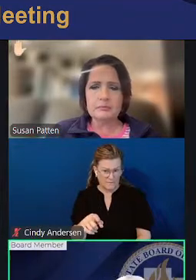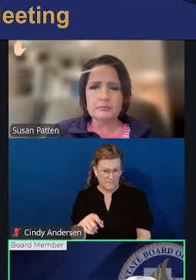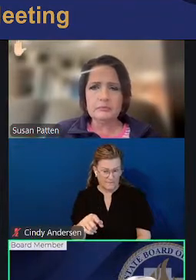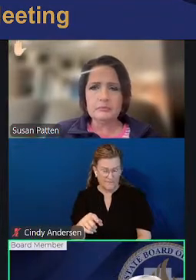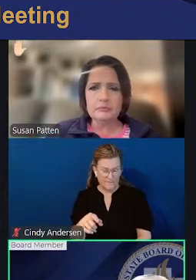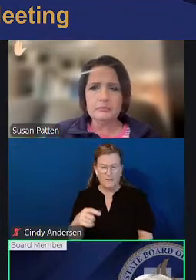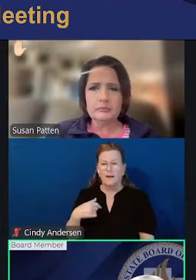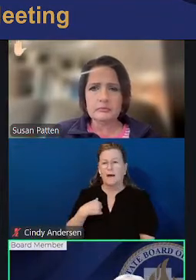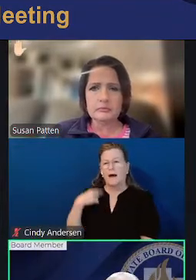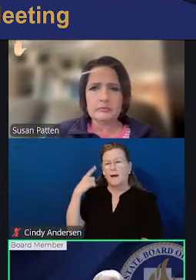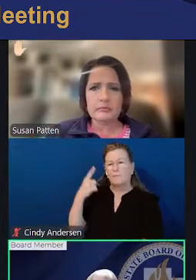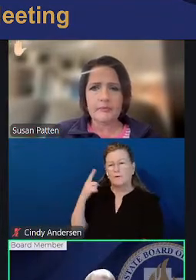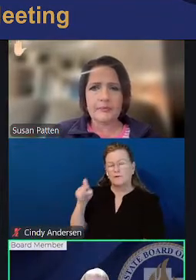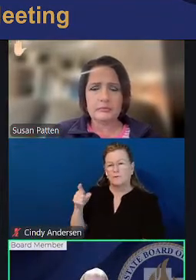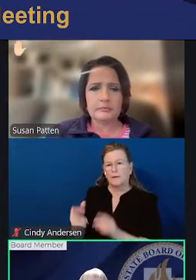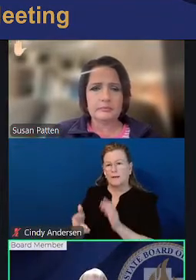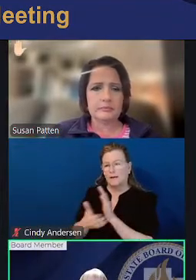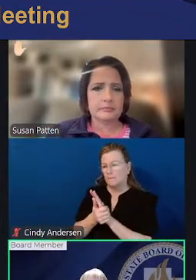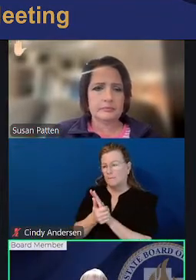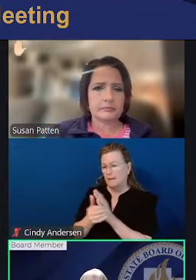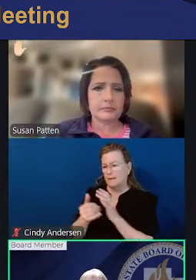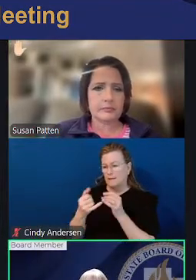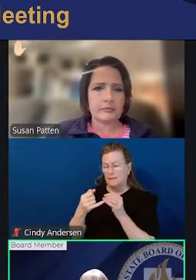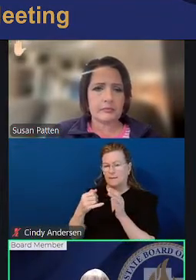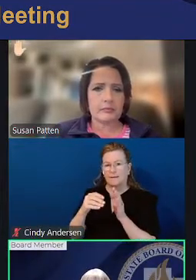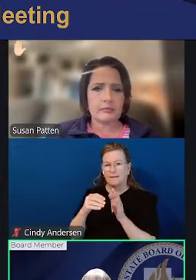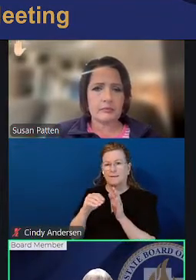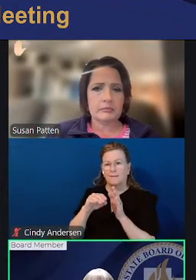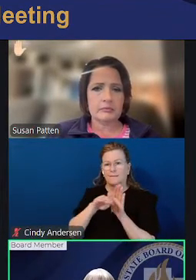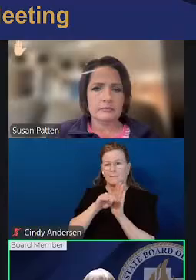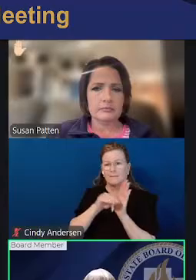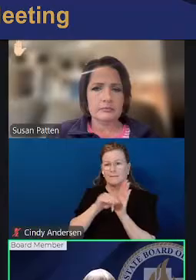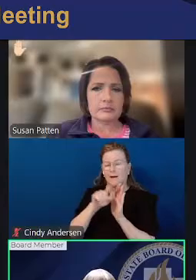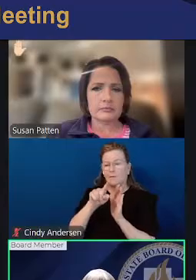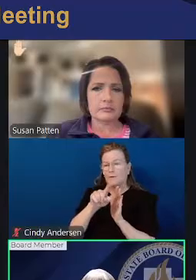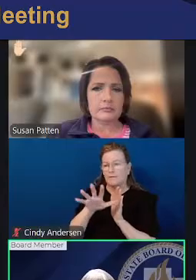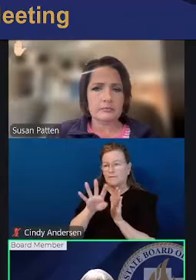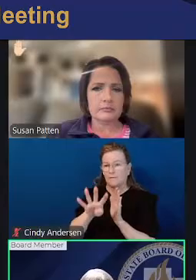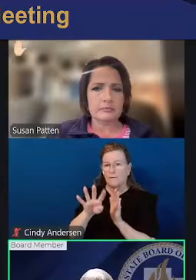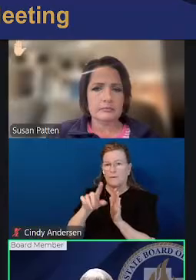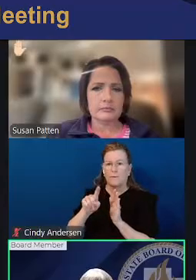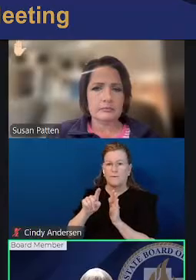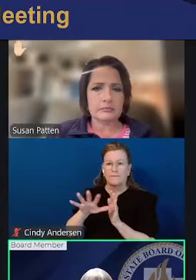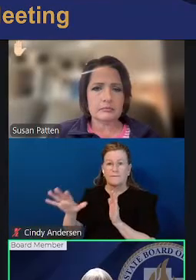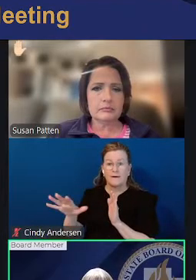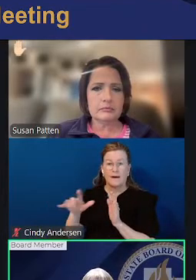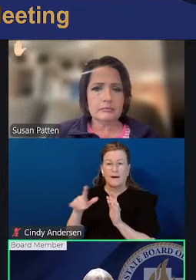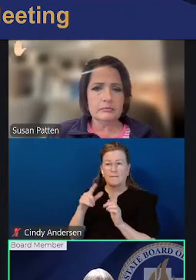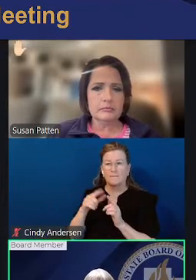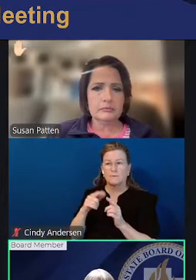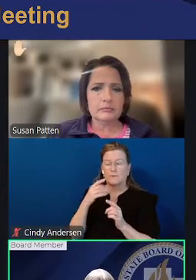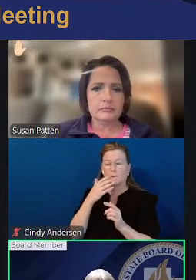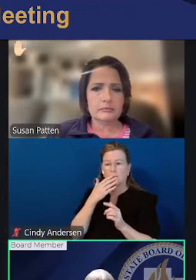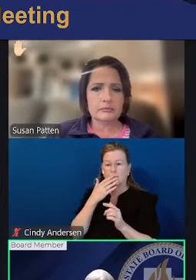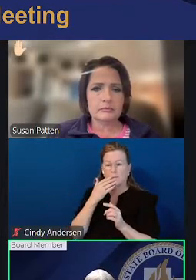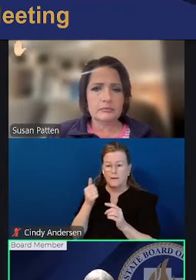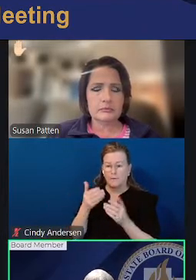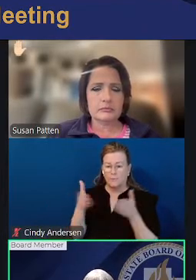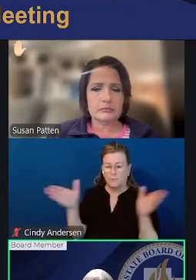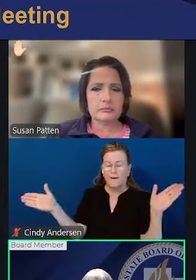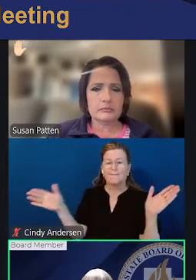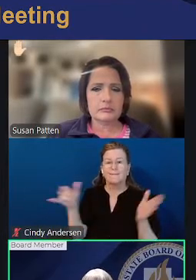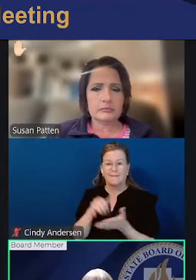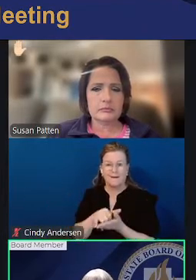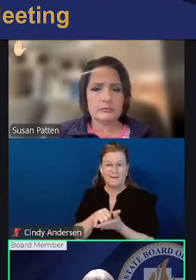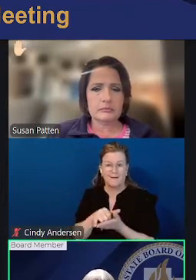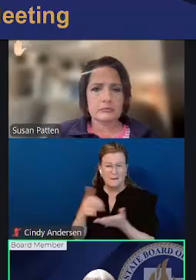if we need to amend lines 154 and 155 to better to broaden that, and maybe